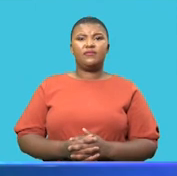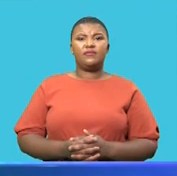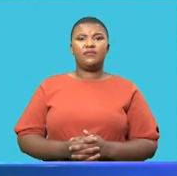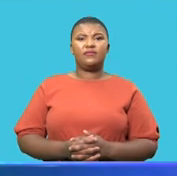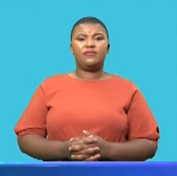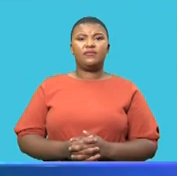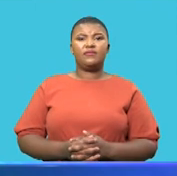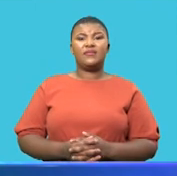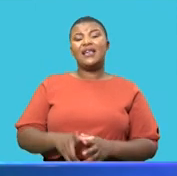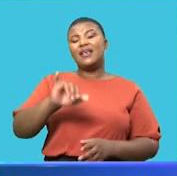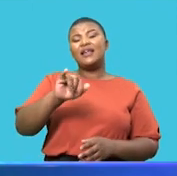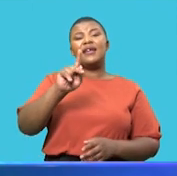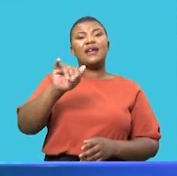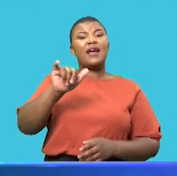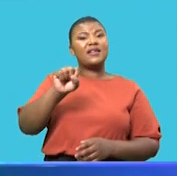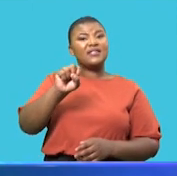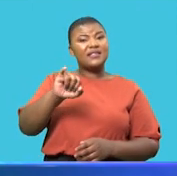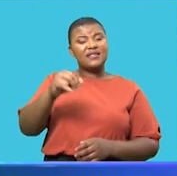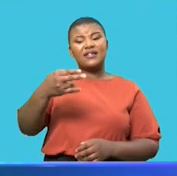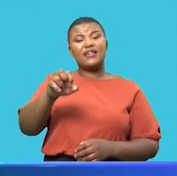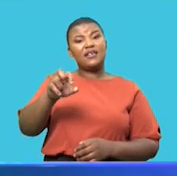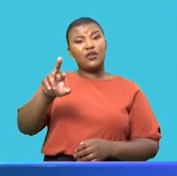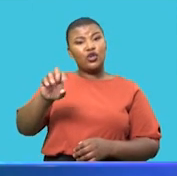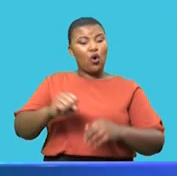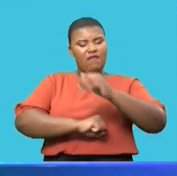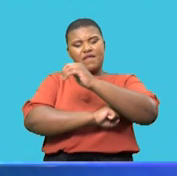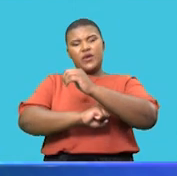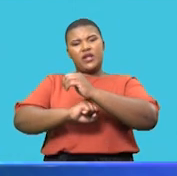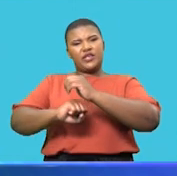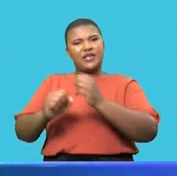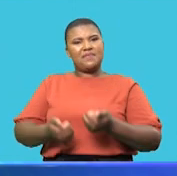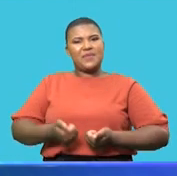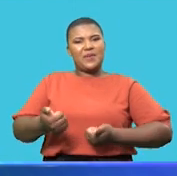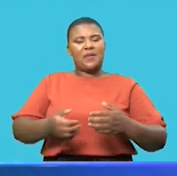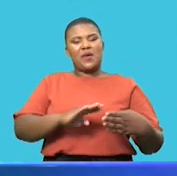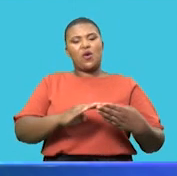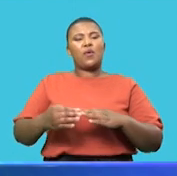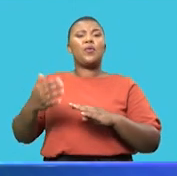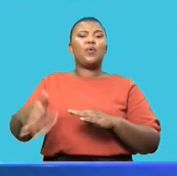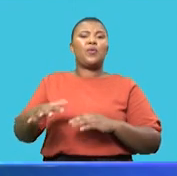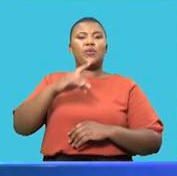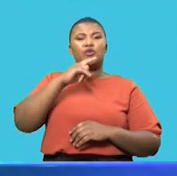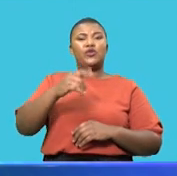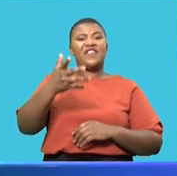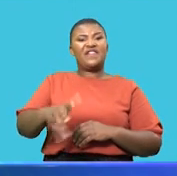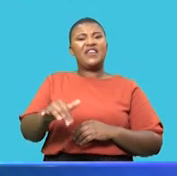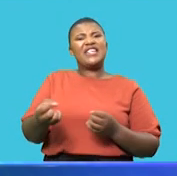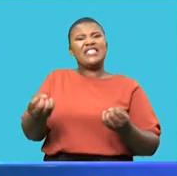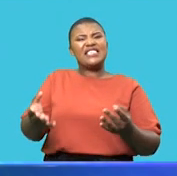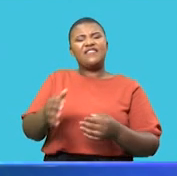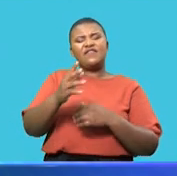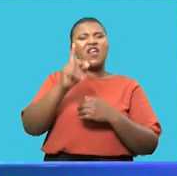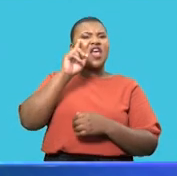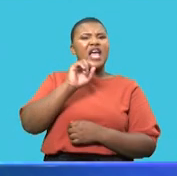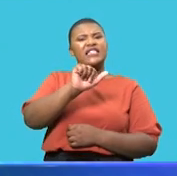On a light note, the Kasihiro Foundation has once again given back to the community. The foundation donated a brand new wheelchair to 64-year-old